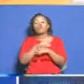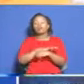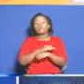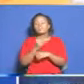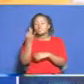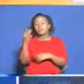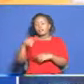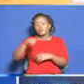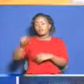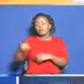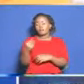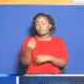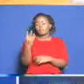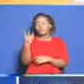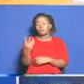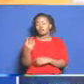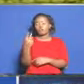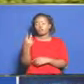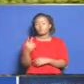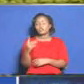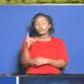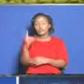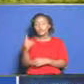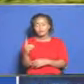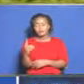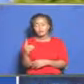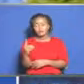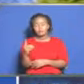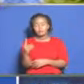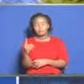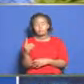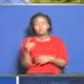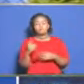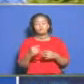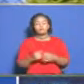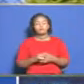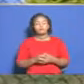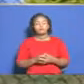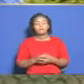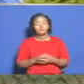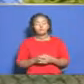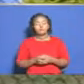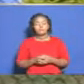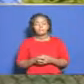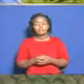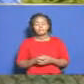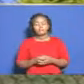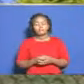3,421. Beatrice Gatonyang Etich, Channel 1 News.